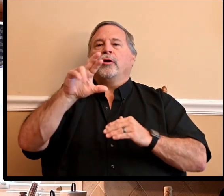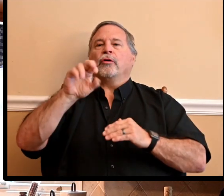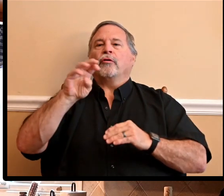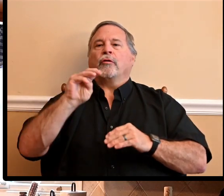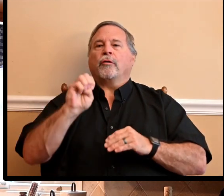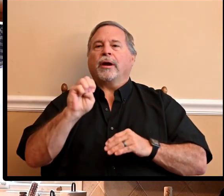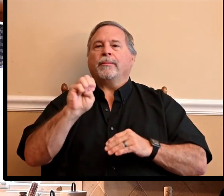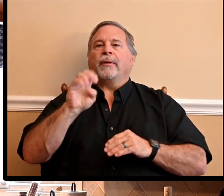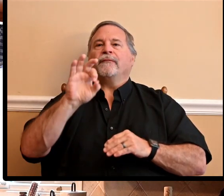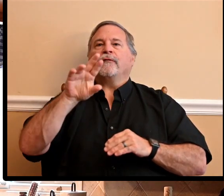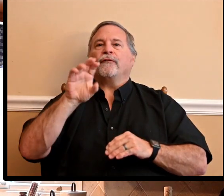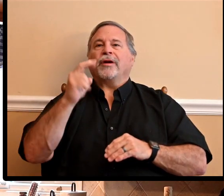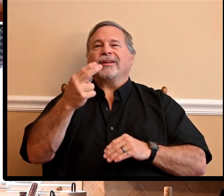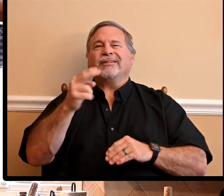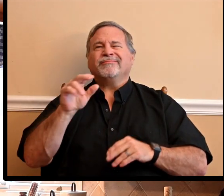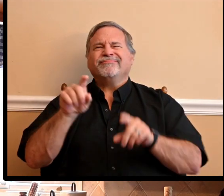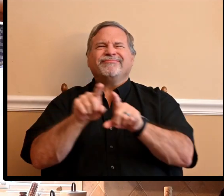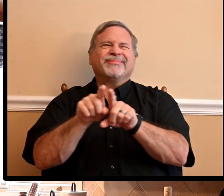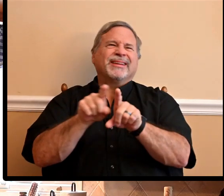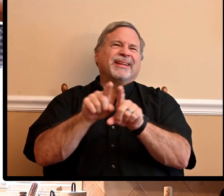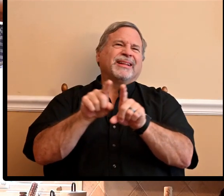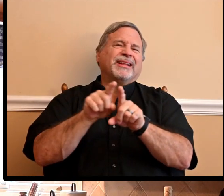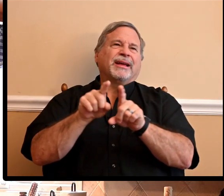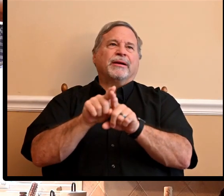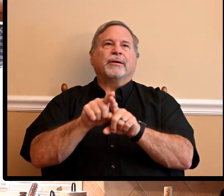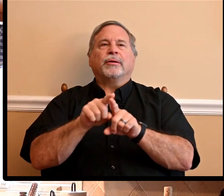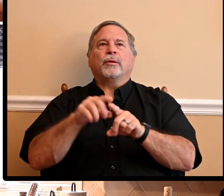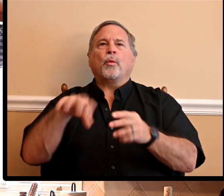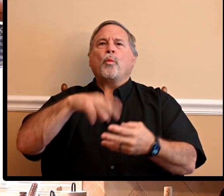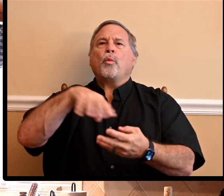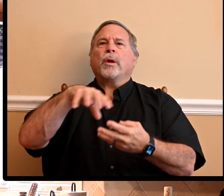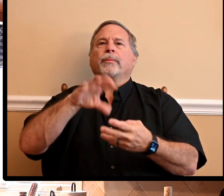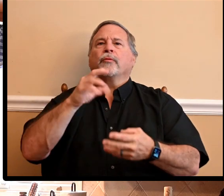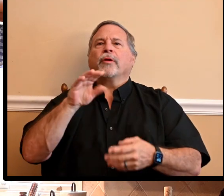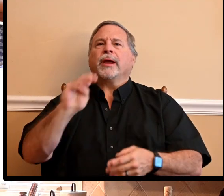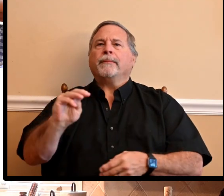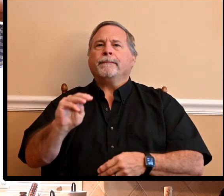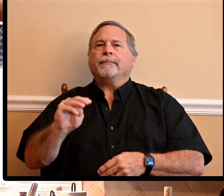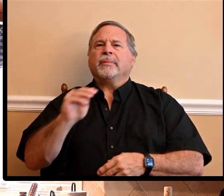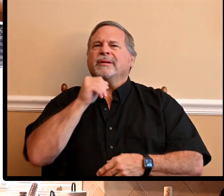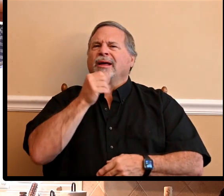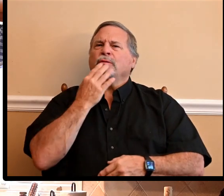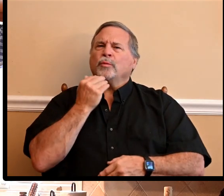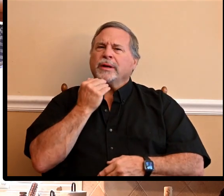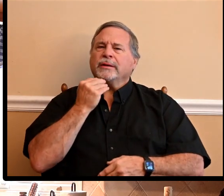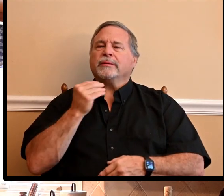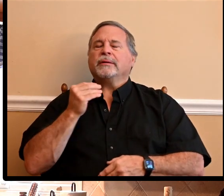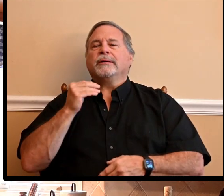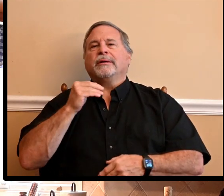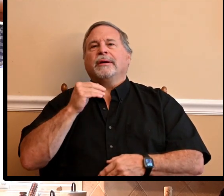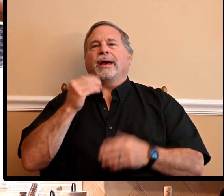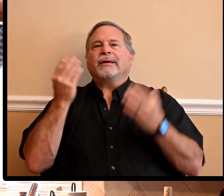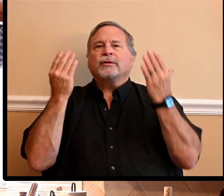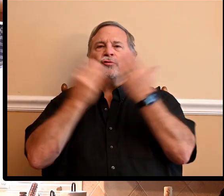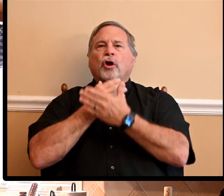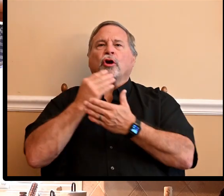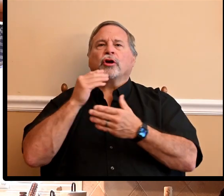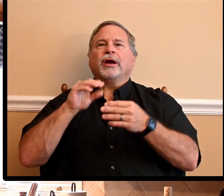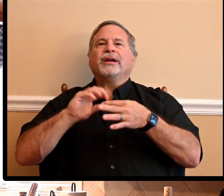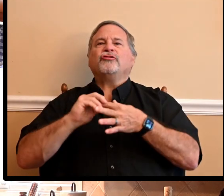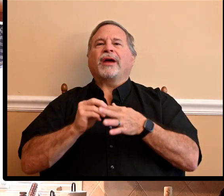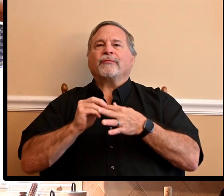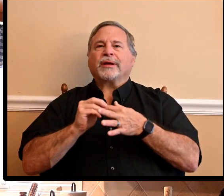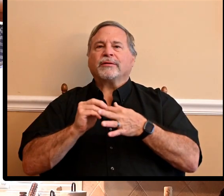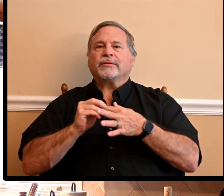layers of creme fraiche, which are like whipped cream but not as sweet. It's got dark cherries that